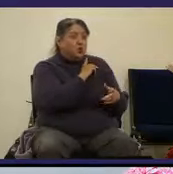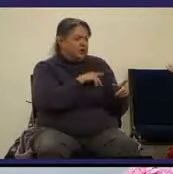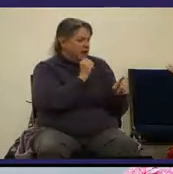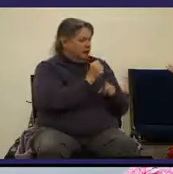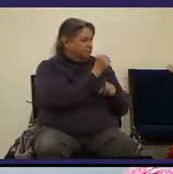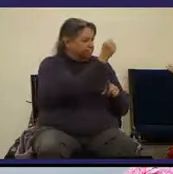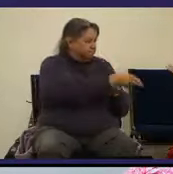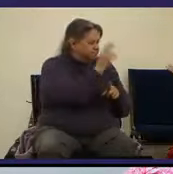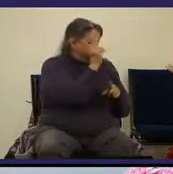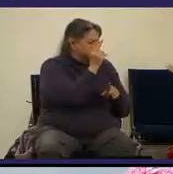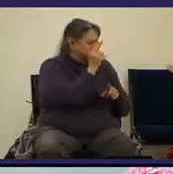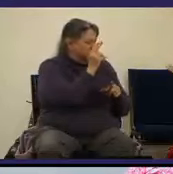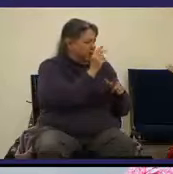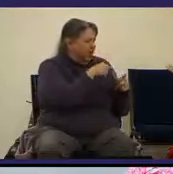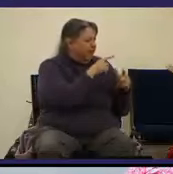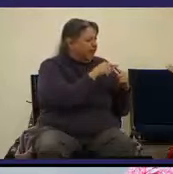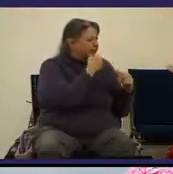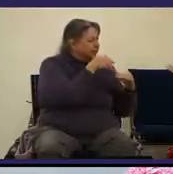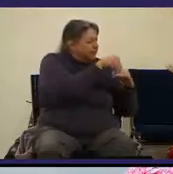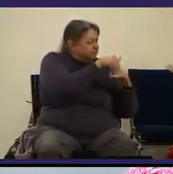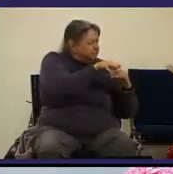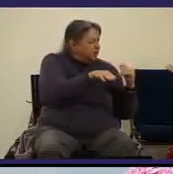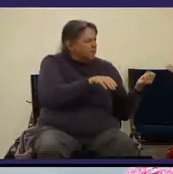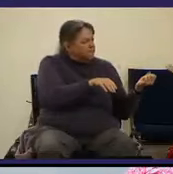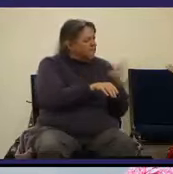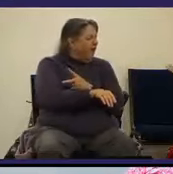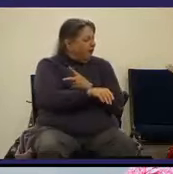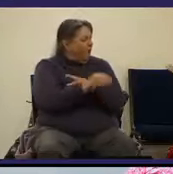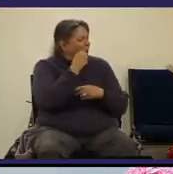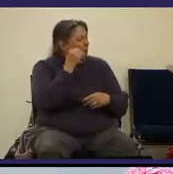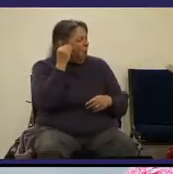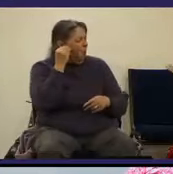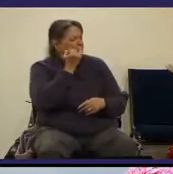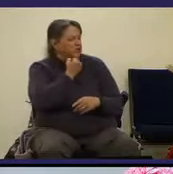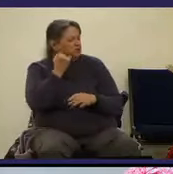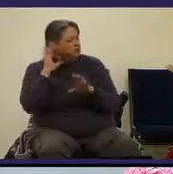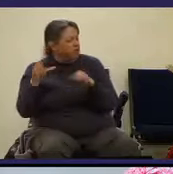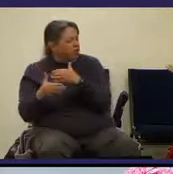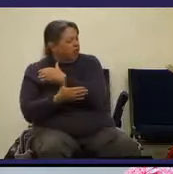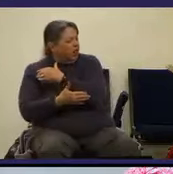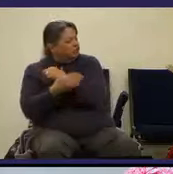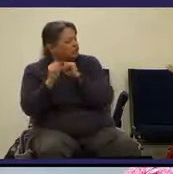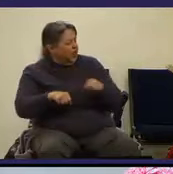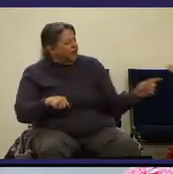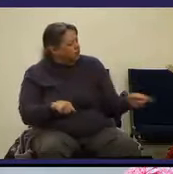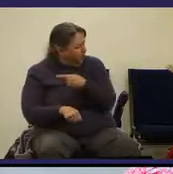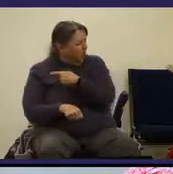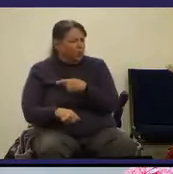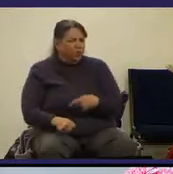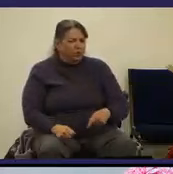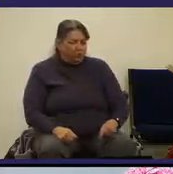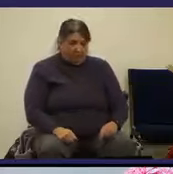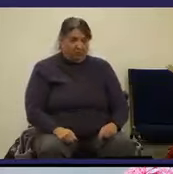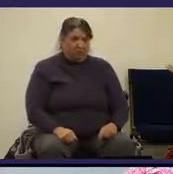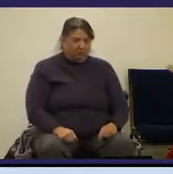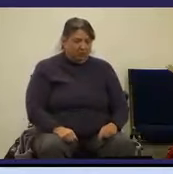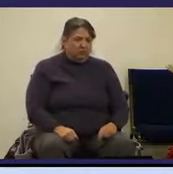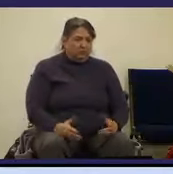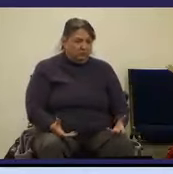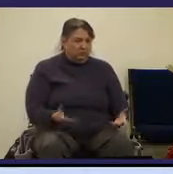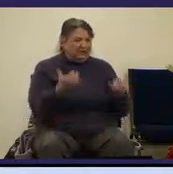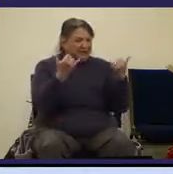them. More would eventually be sent. And so up on the screen now, I want you to notice the content now in chapter